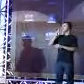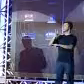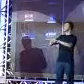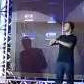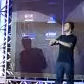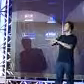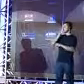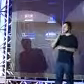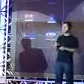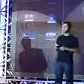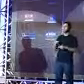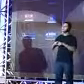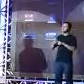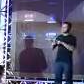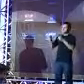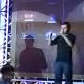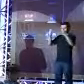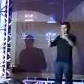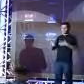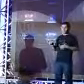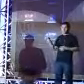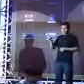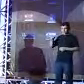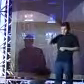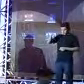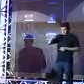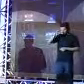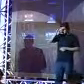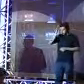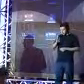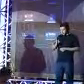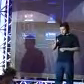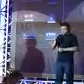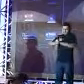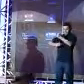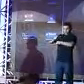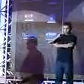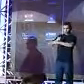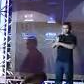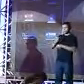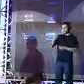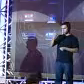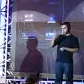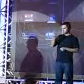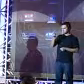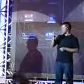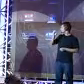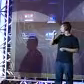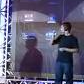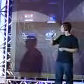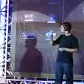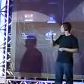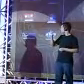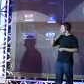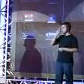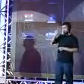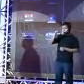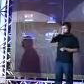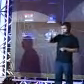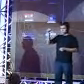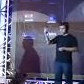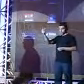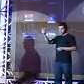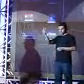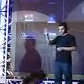And it was here, in Brazil, in 1992, that the United